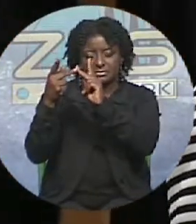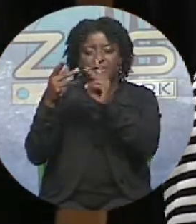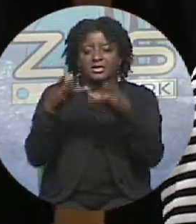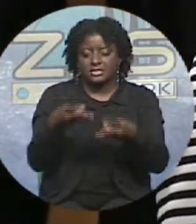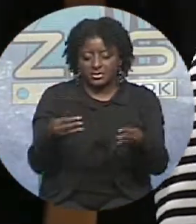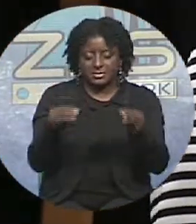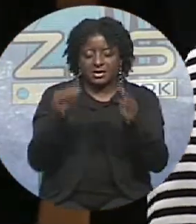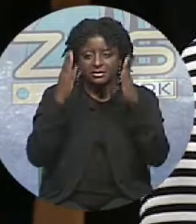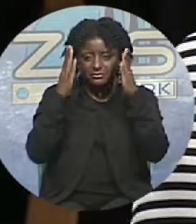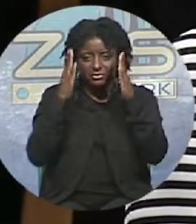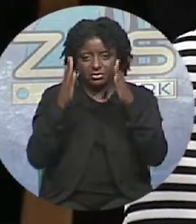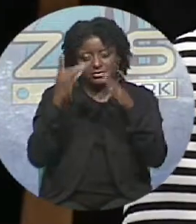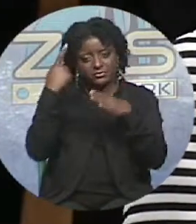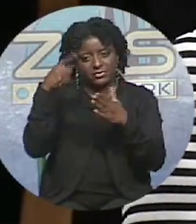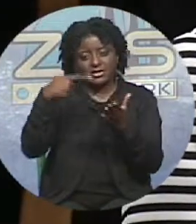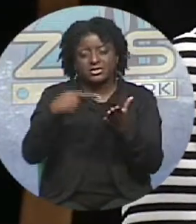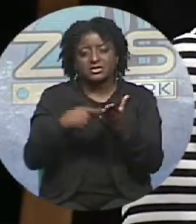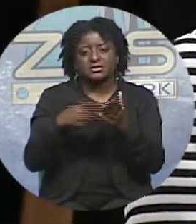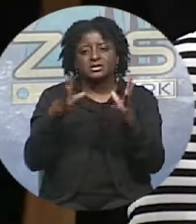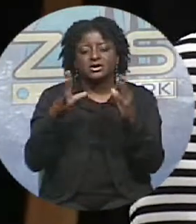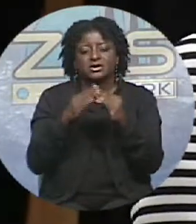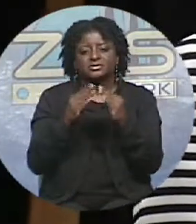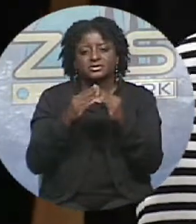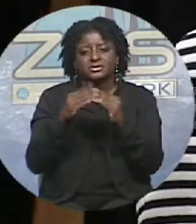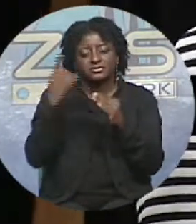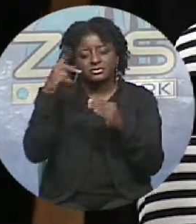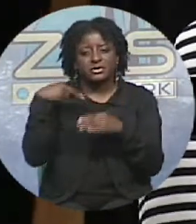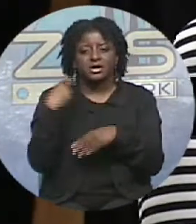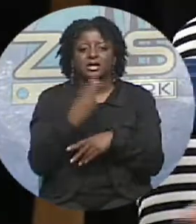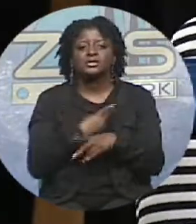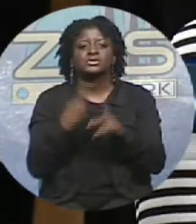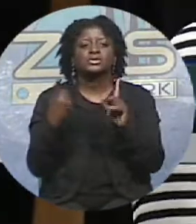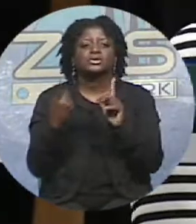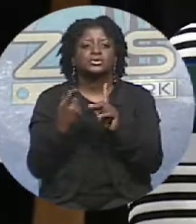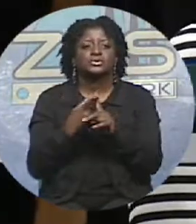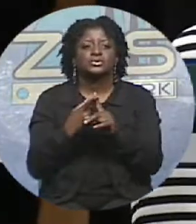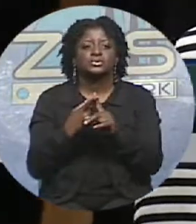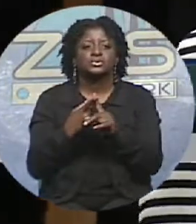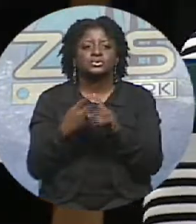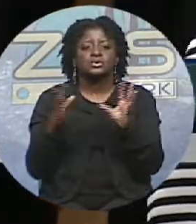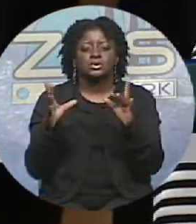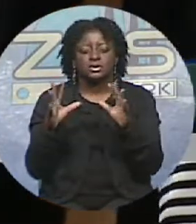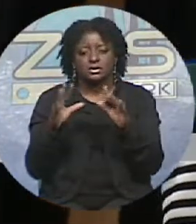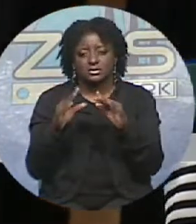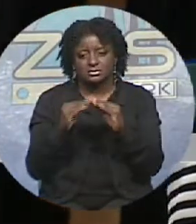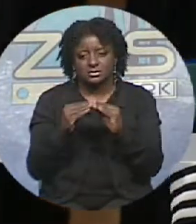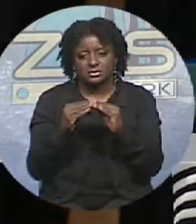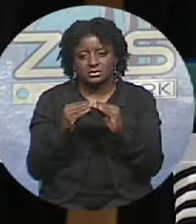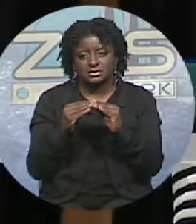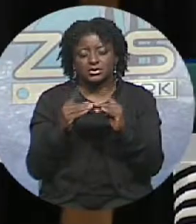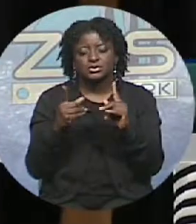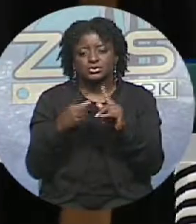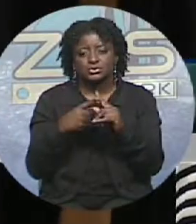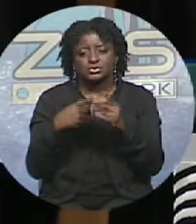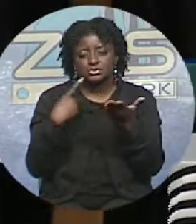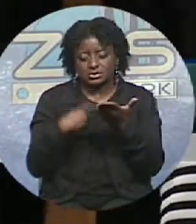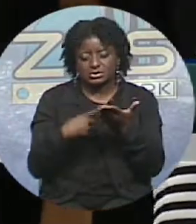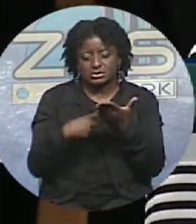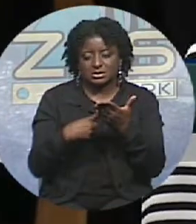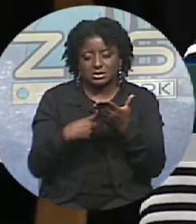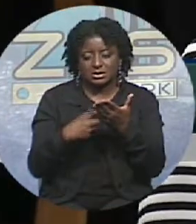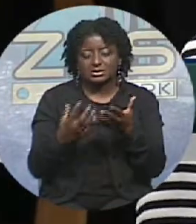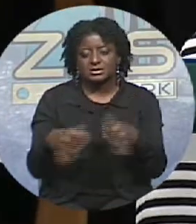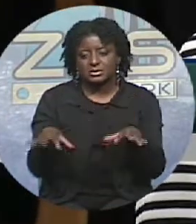The main focus for this conference was for us to come together to discuss items that are pertinent